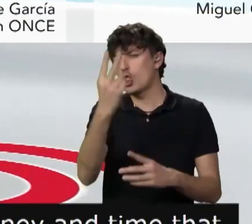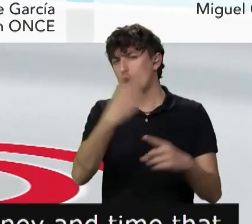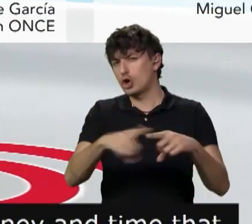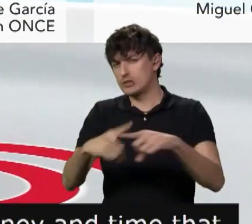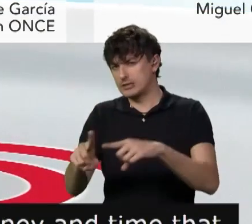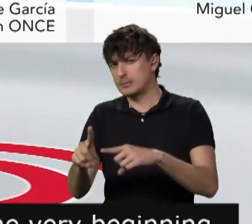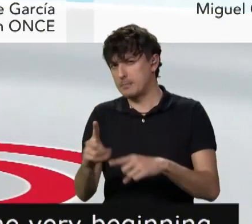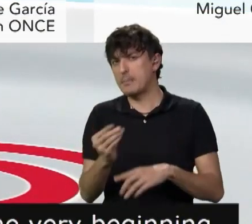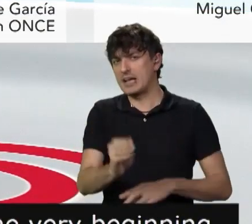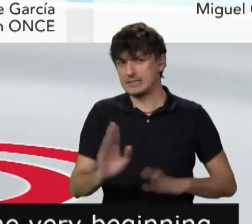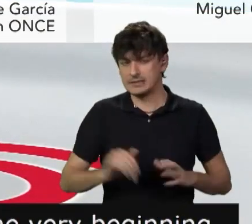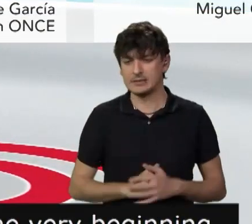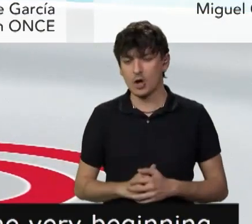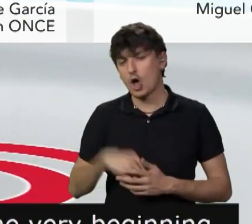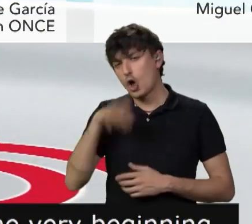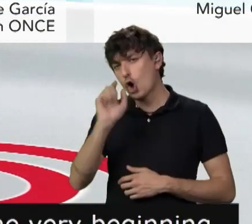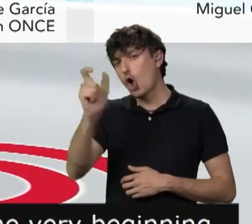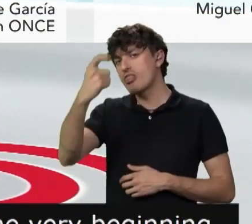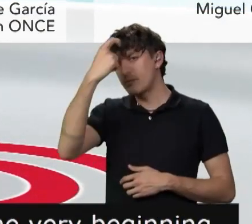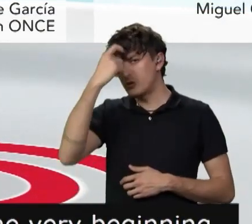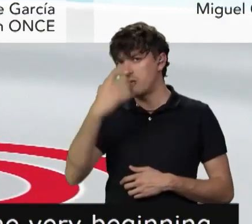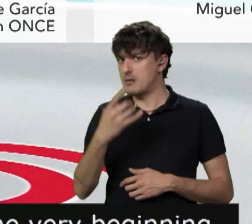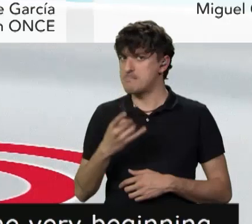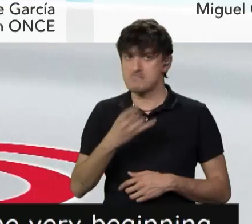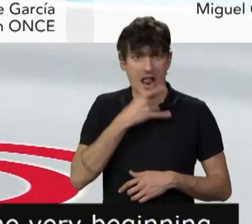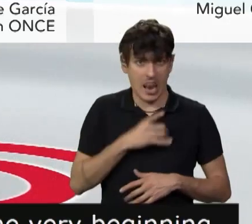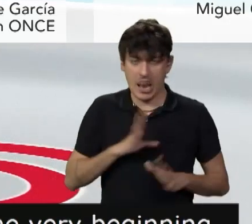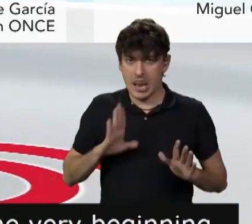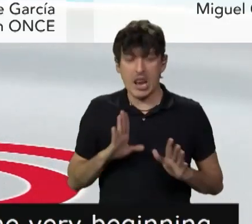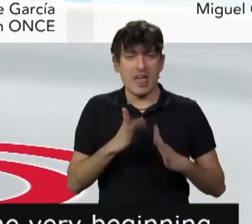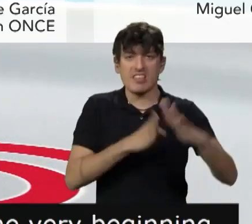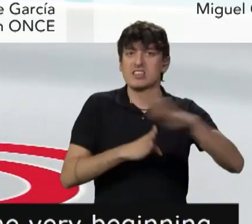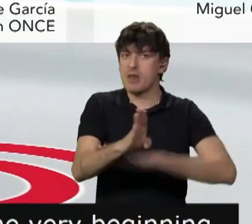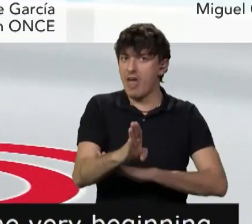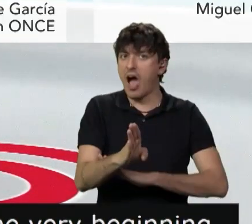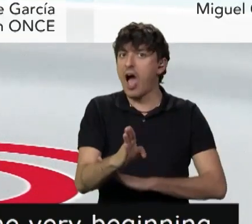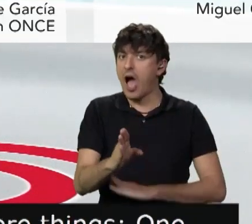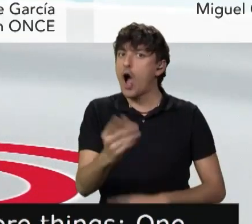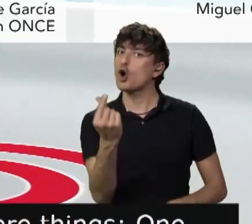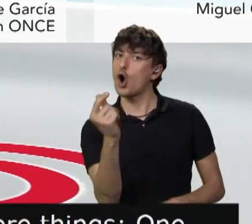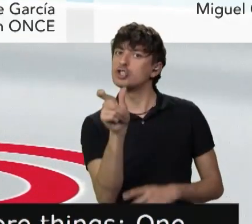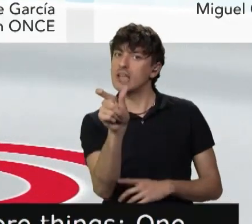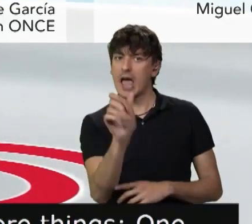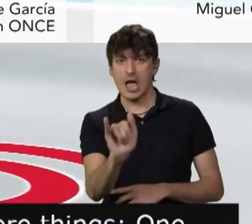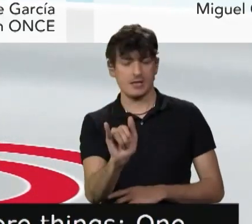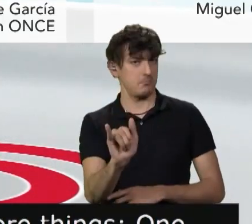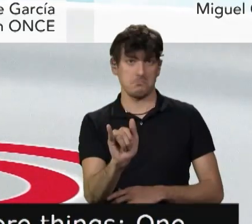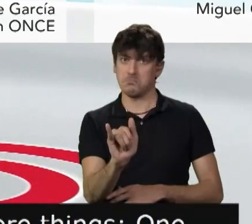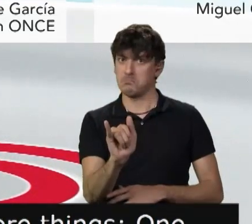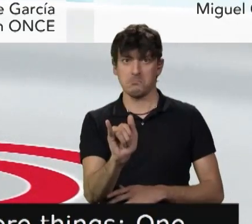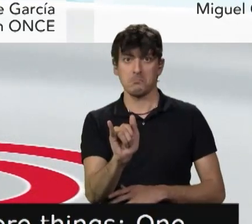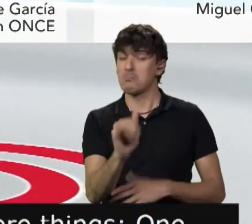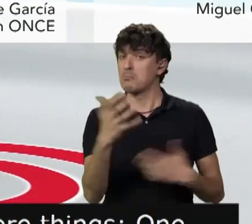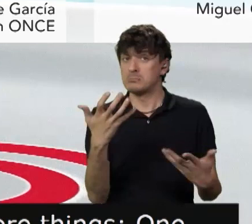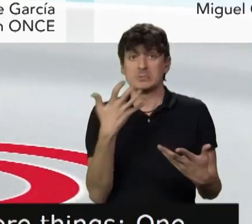And this leads to two more things. One, the erroneous concept that accessibility has a cost, and it shouldn't really.